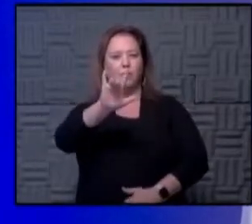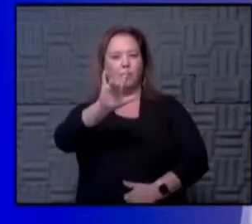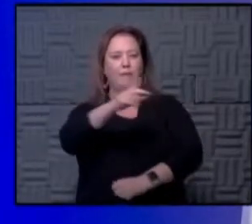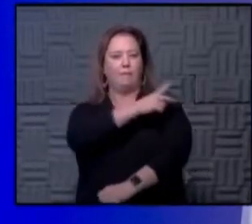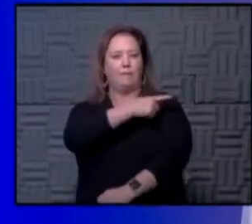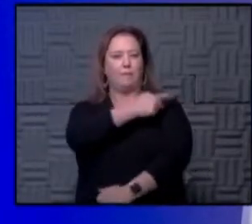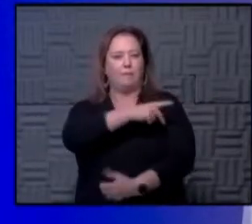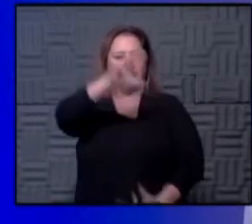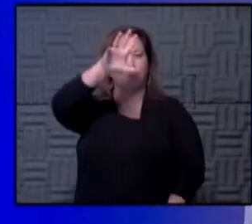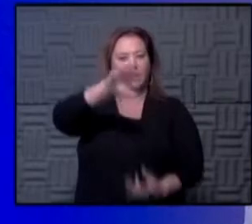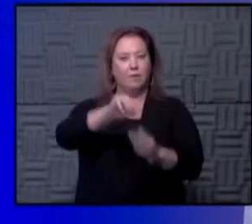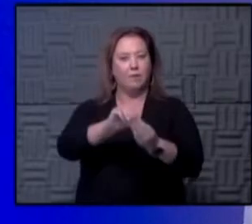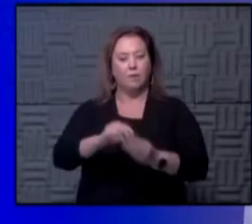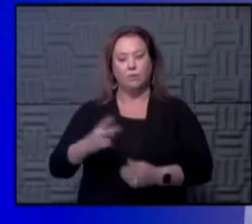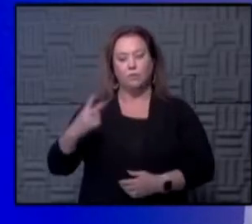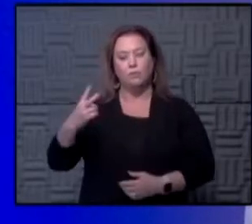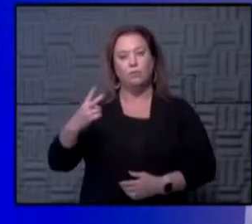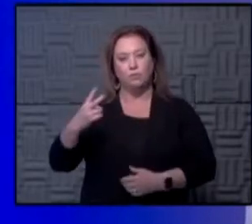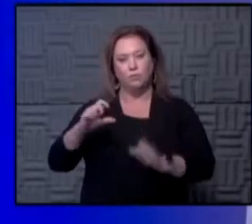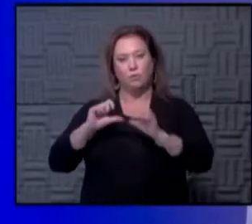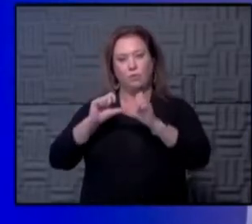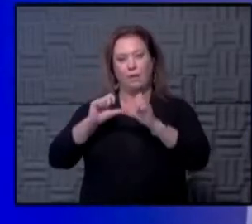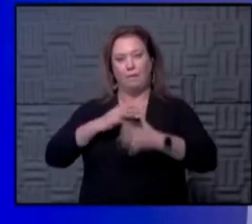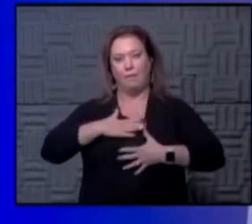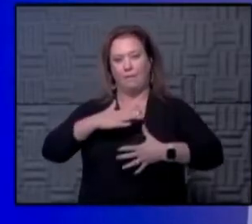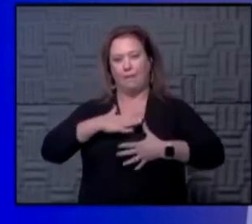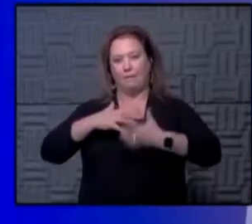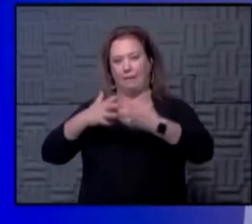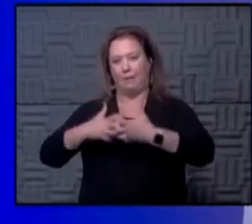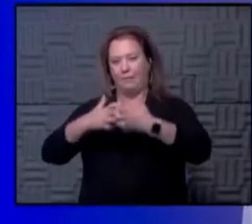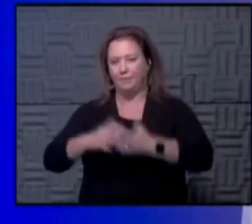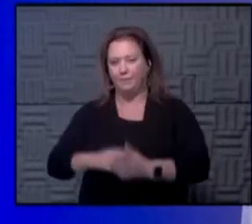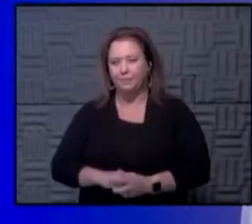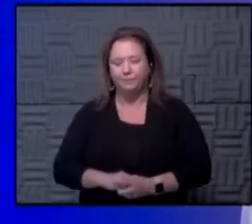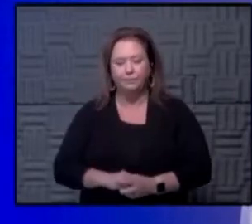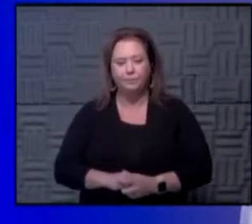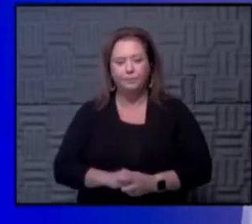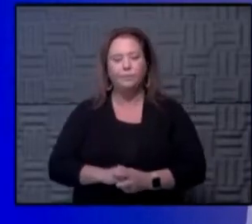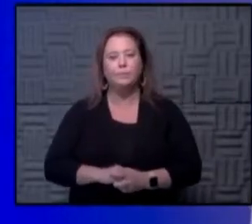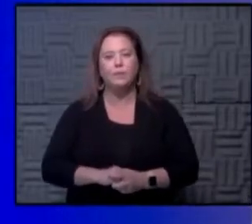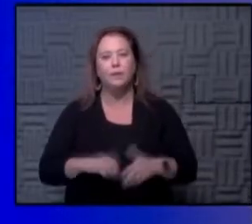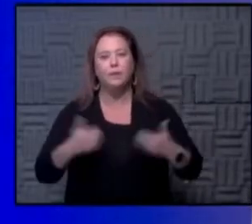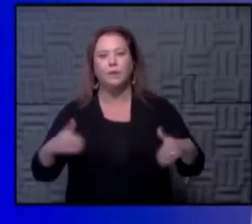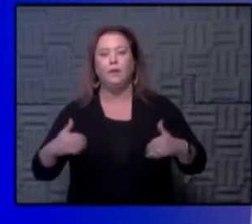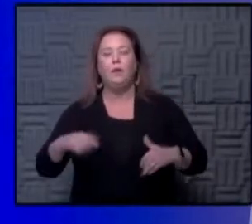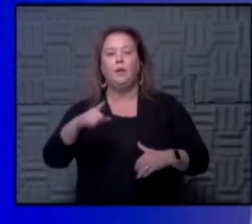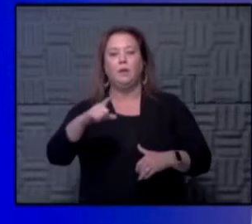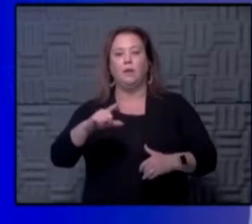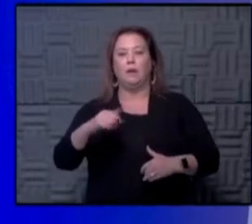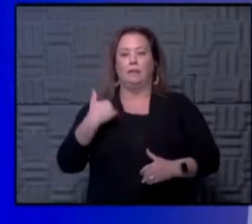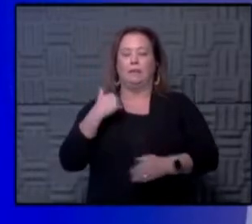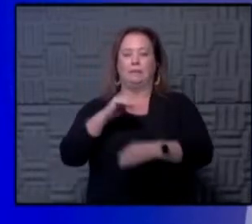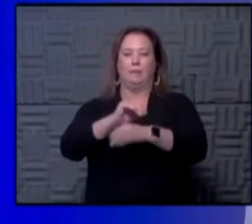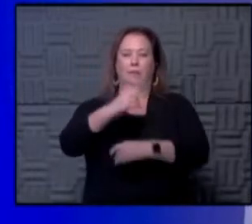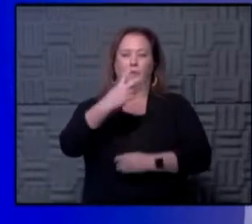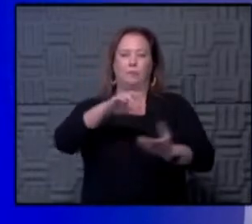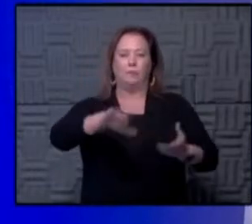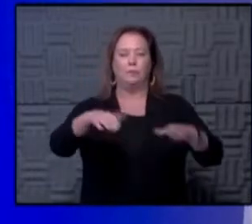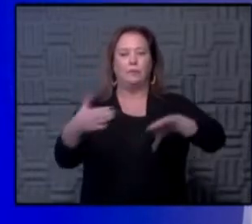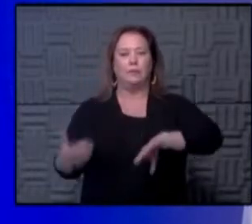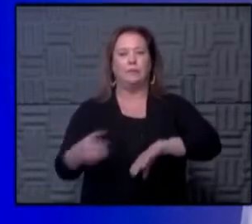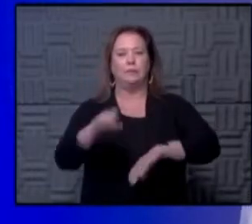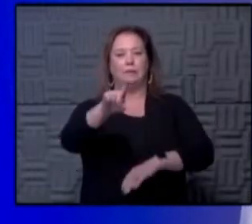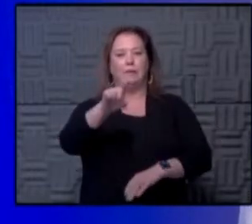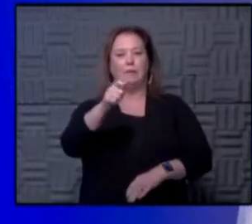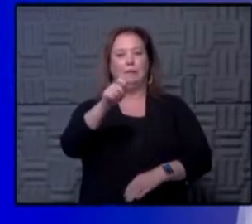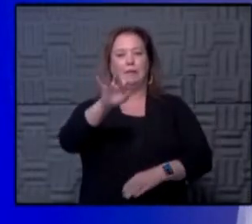total, and 2 of those 47 remain on the ventilator as well. Overnight, we did have 2 deaths and 119